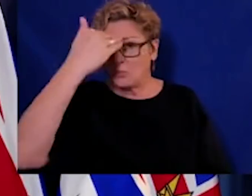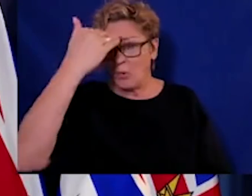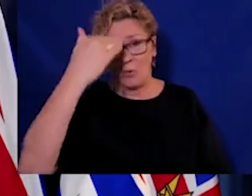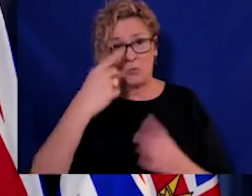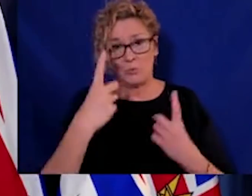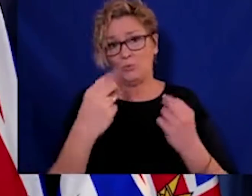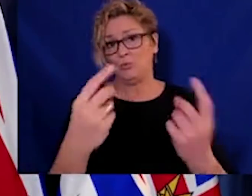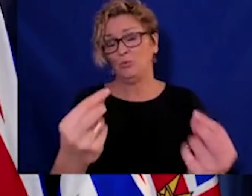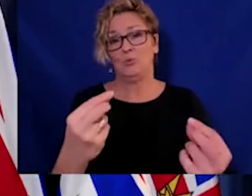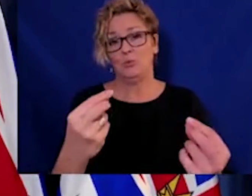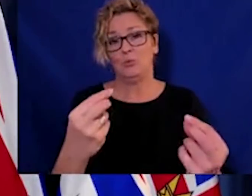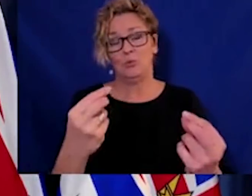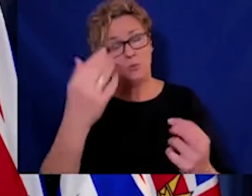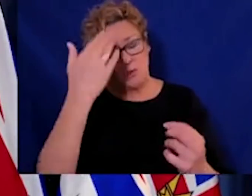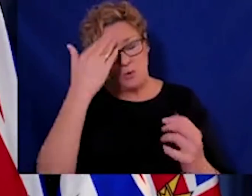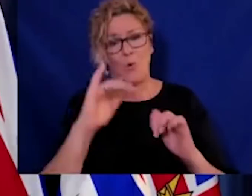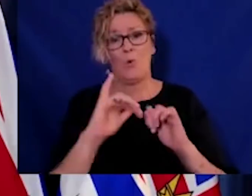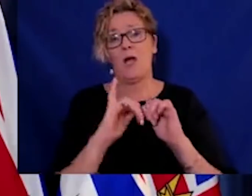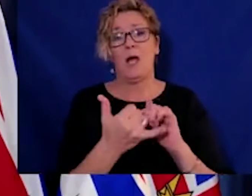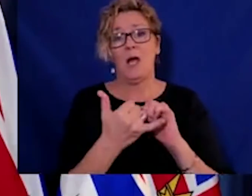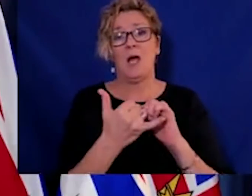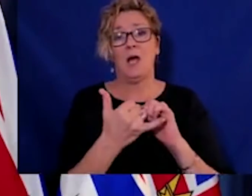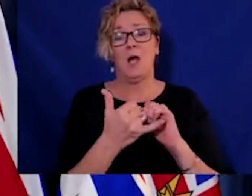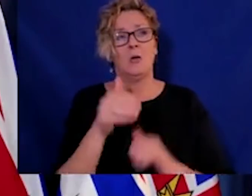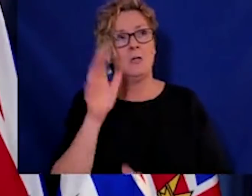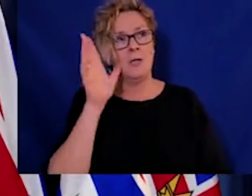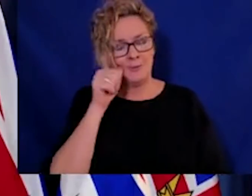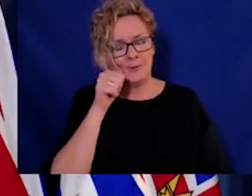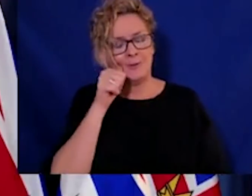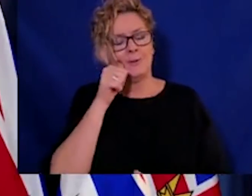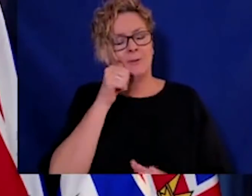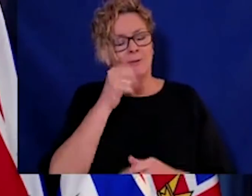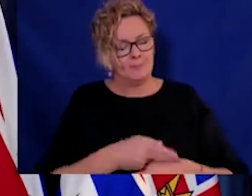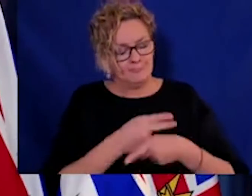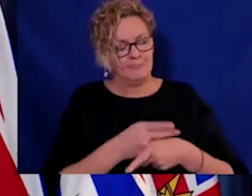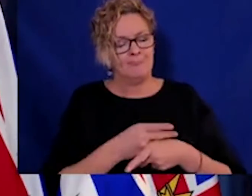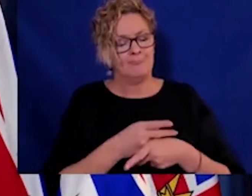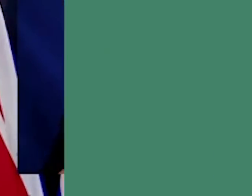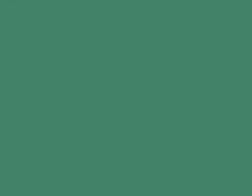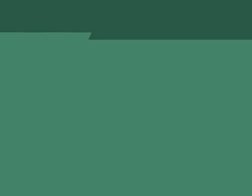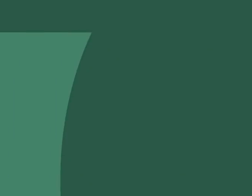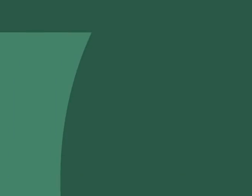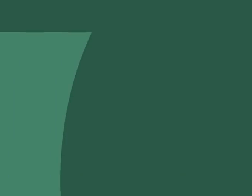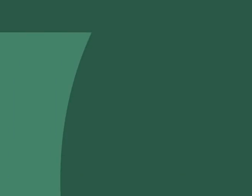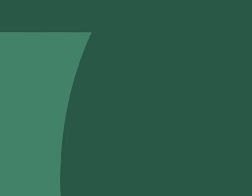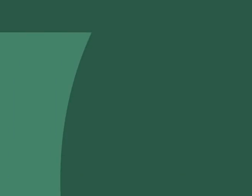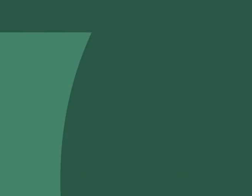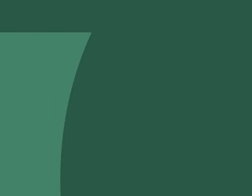And right now we need to draw upon our strength and our resolve to stop the spread.